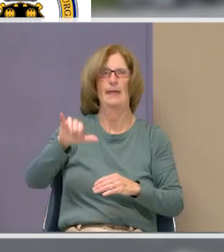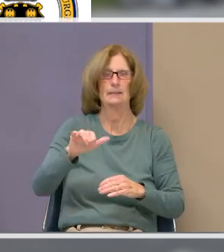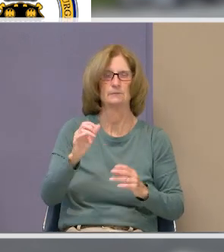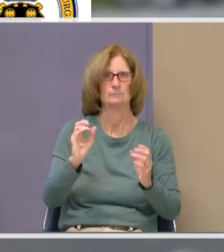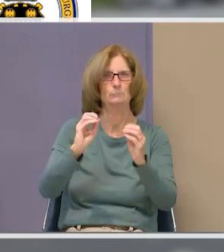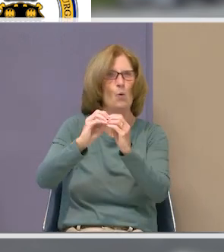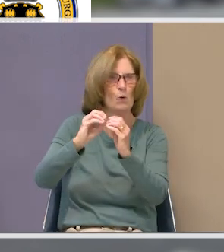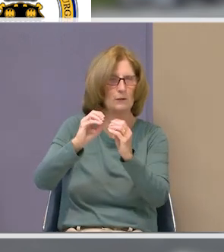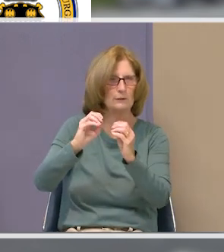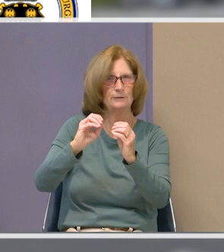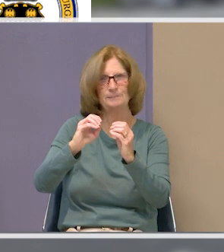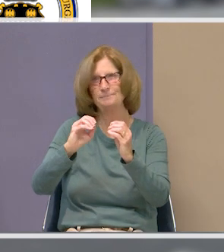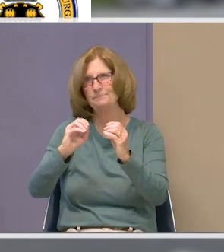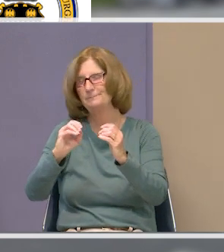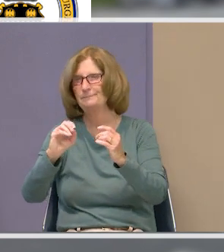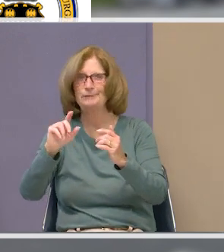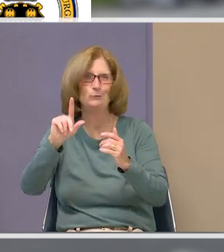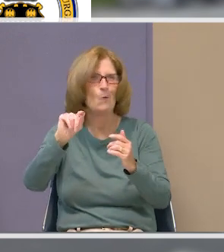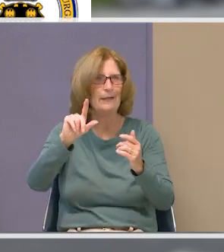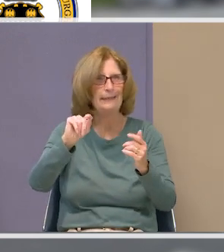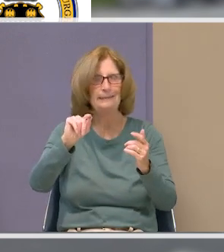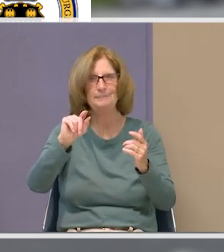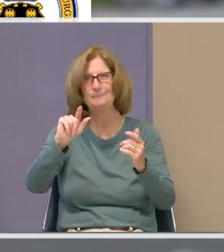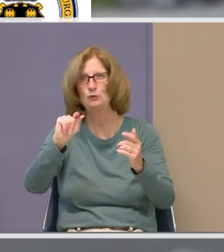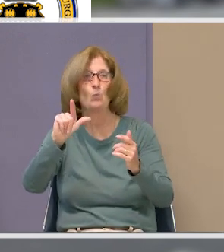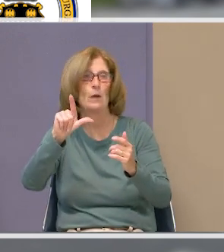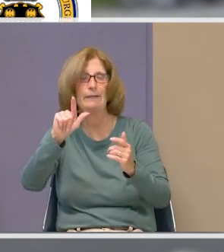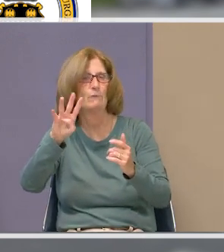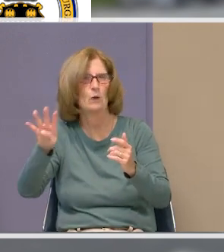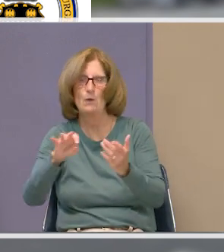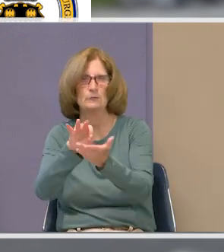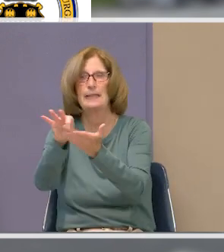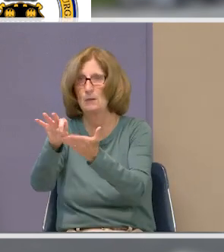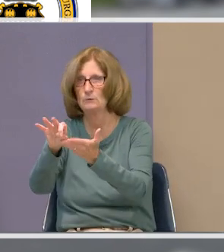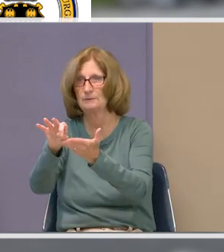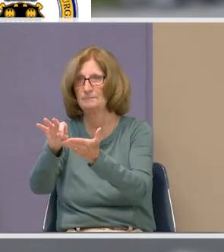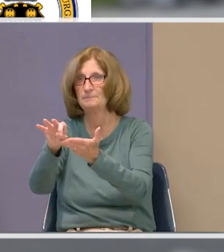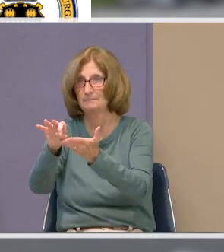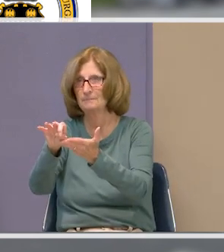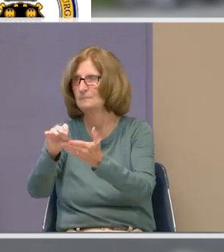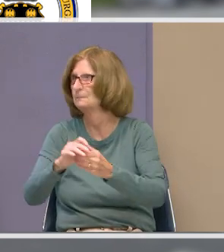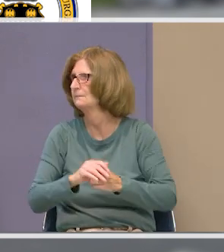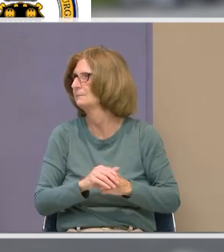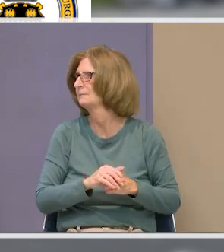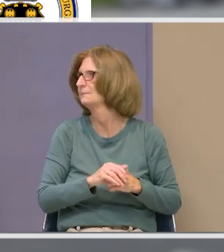for 20 of the 24 hours. So